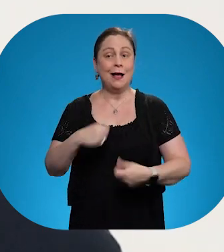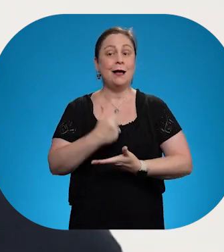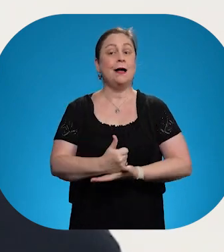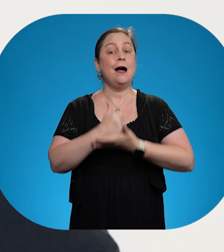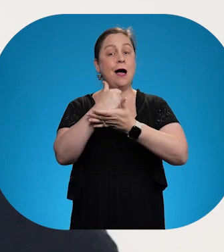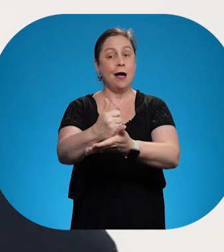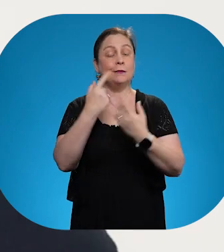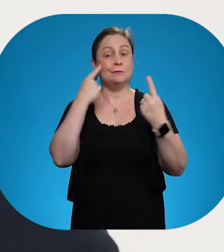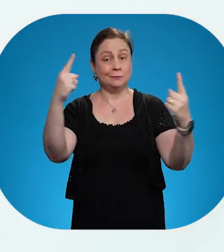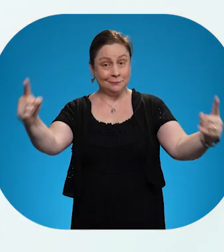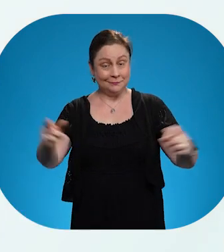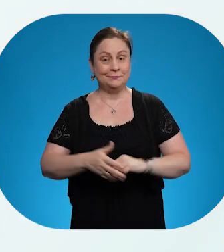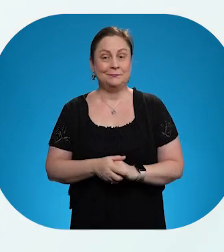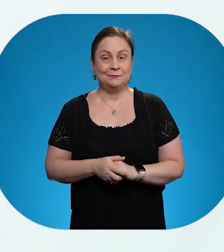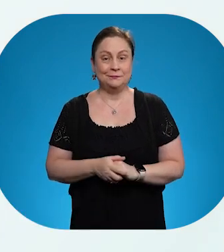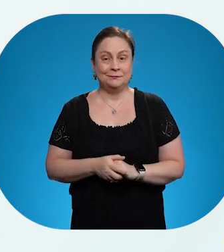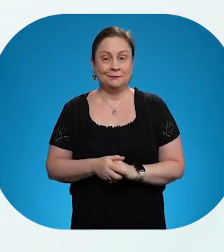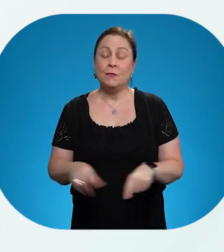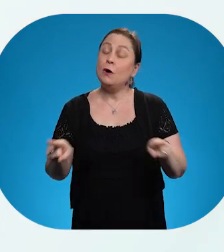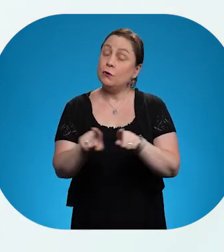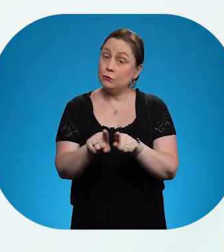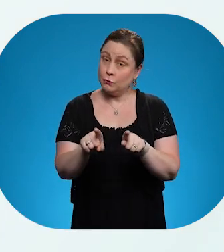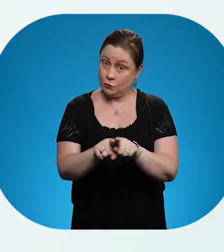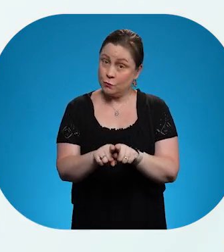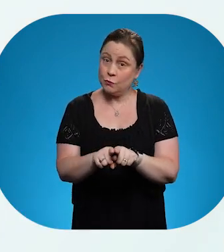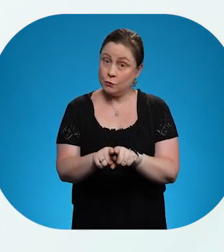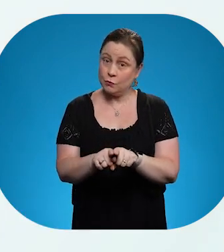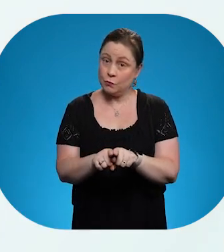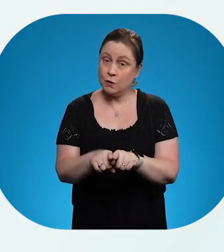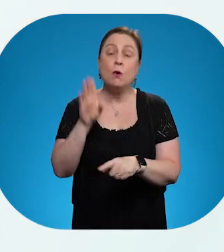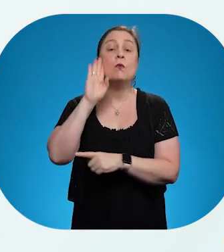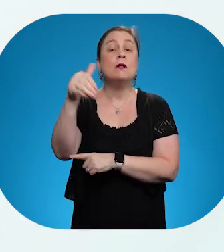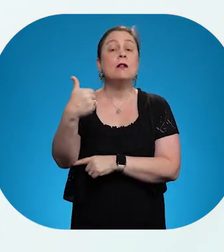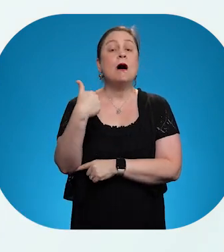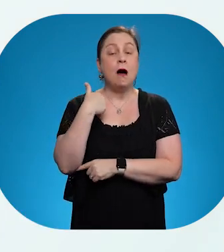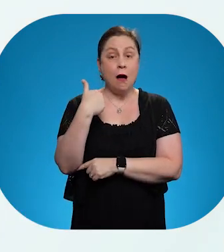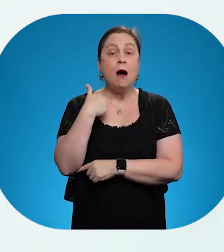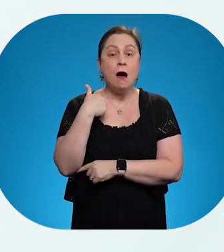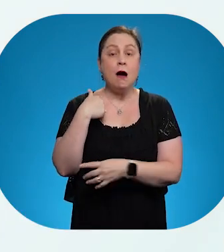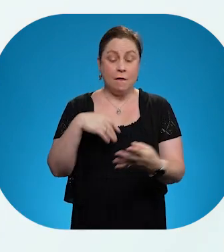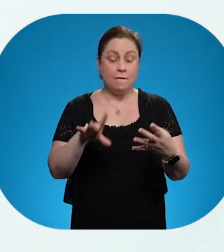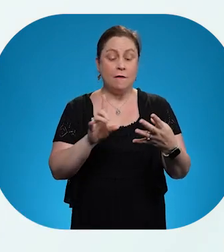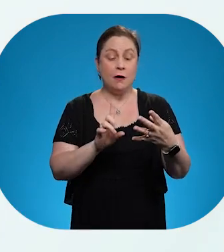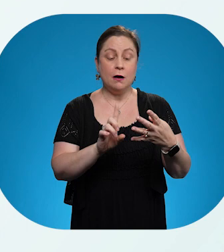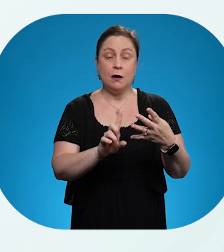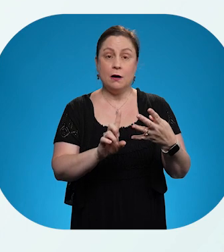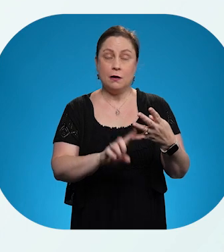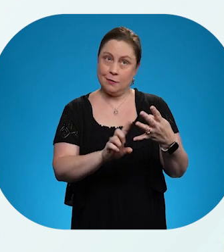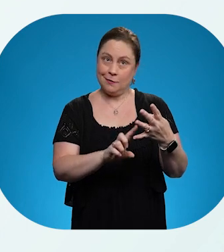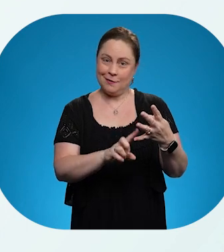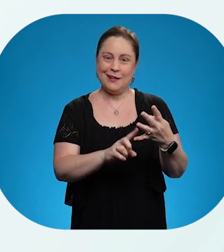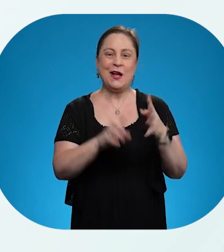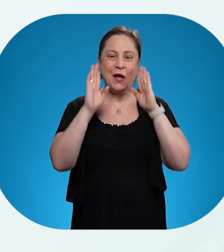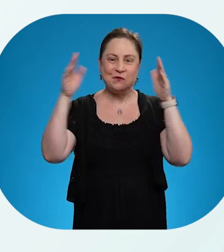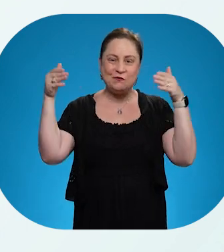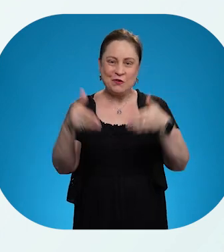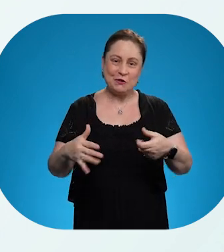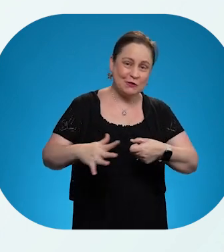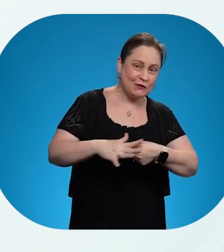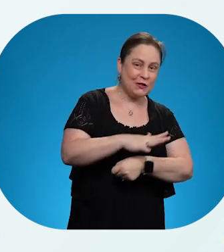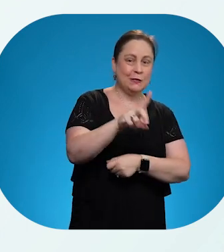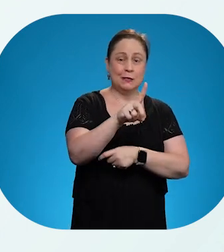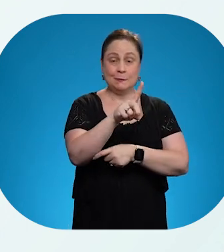be successful. In addition to that, we'll have a session that will focus entirely on disability